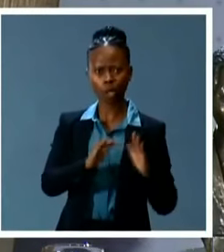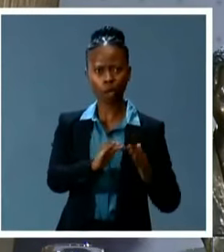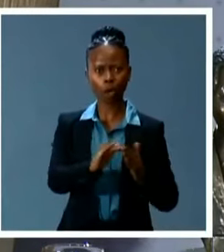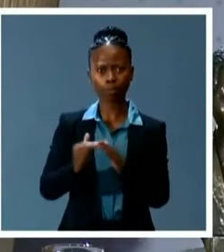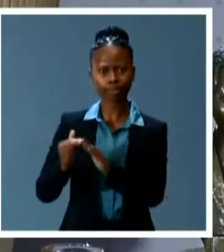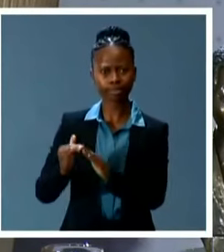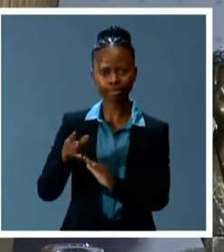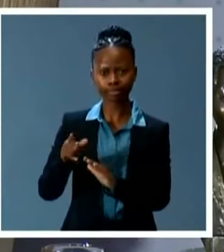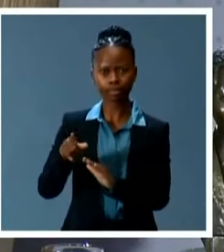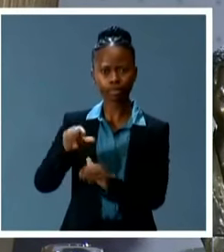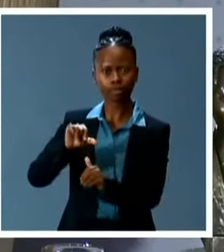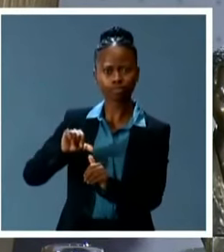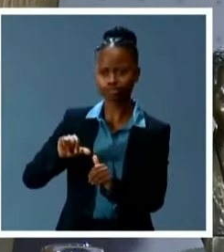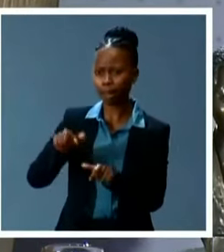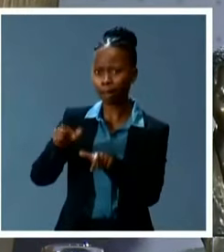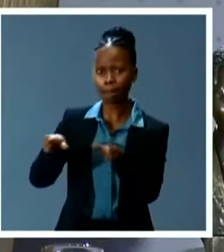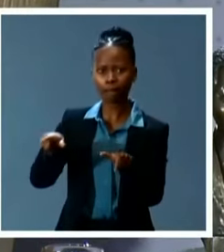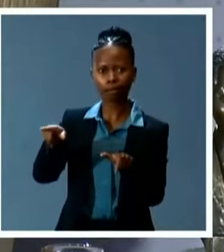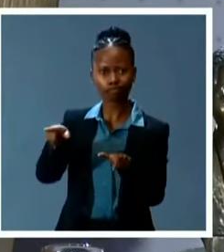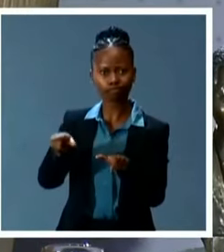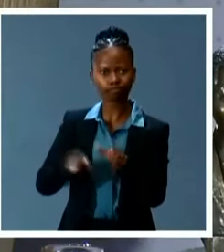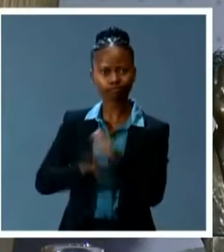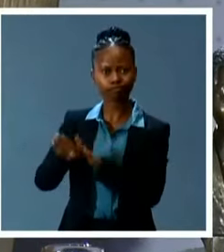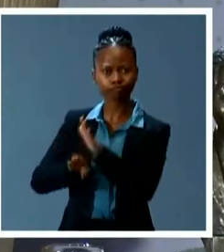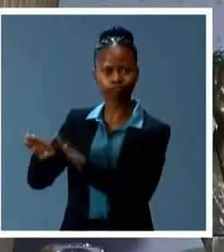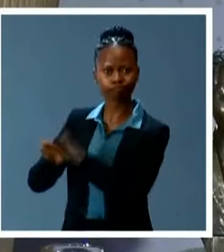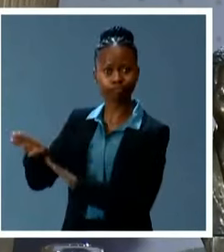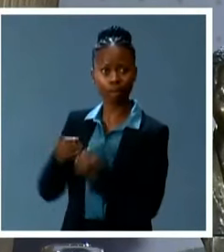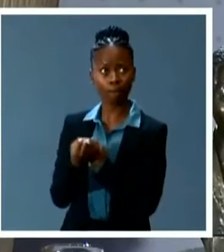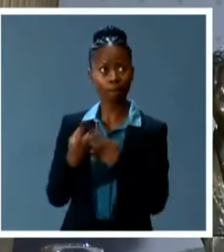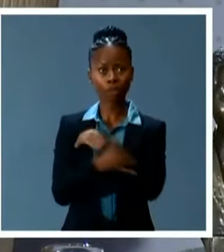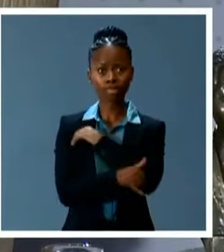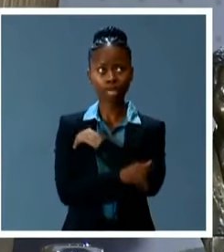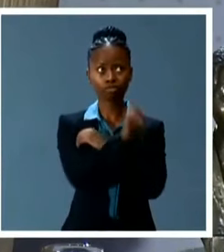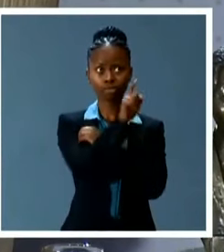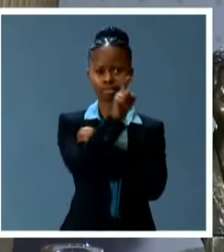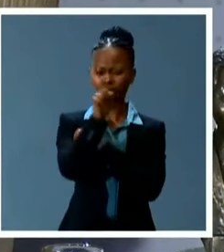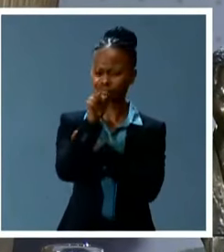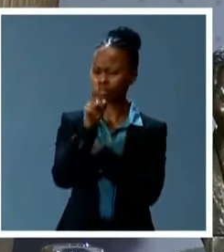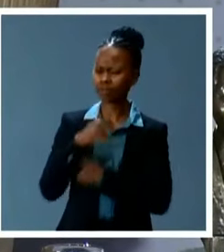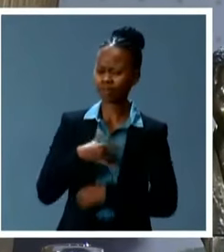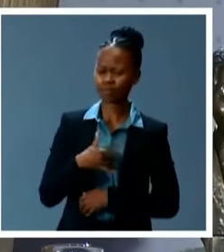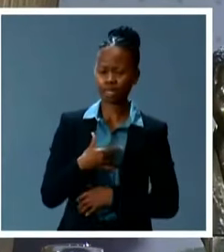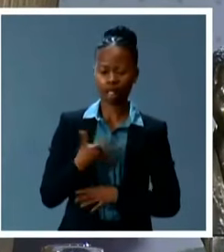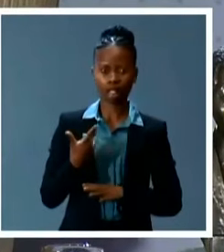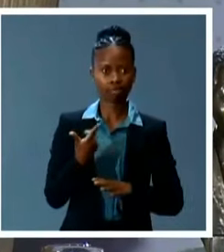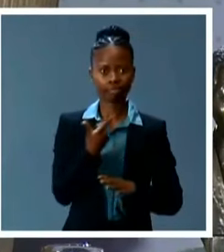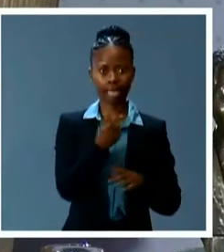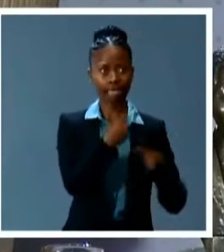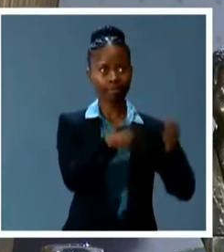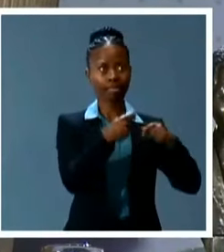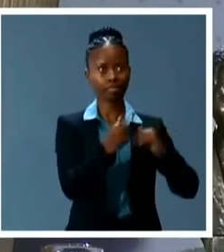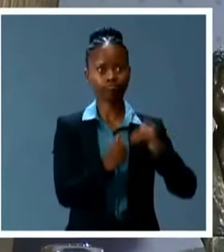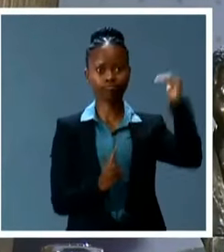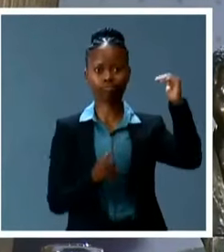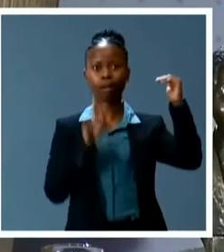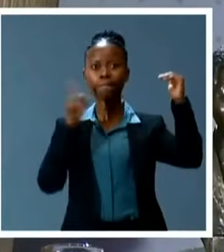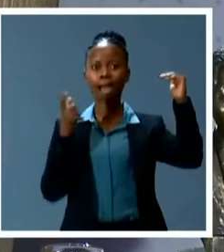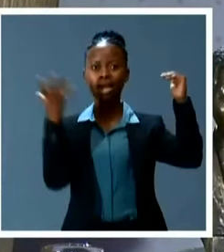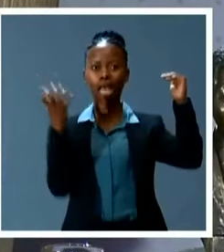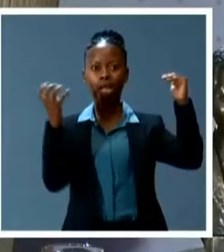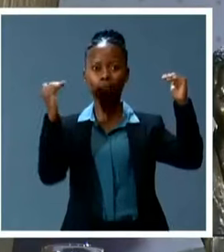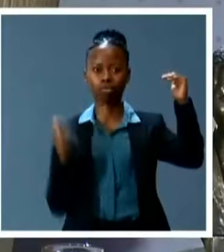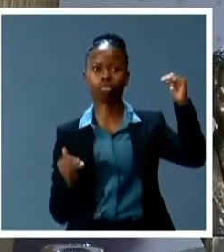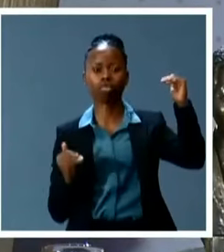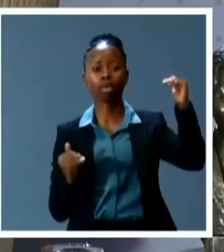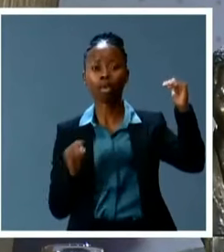the societies. And at the same time, many countries have very high levels of debt. So there is a dramatic situation that needs to be faced. There